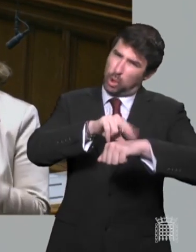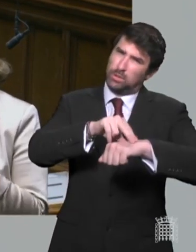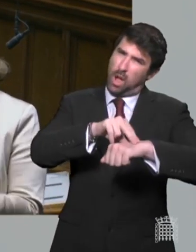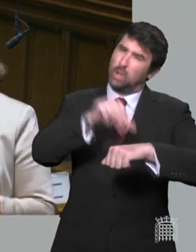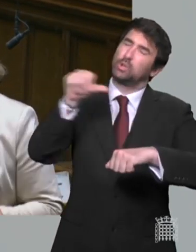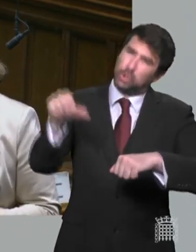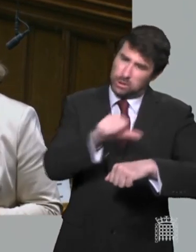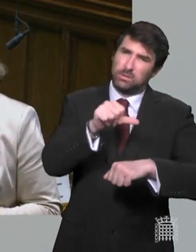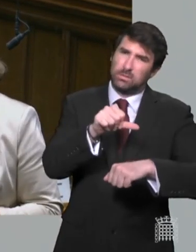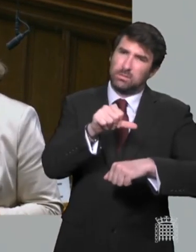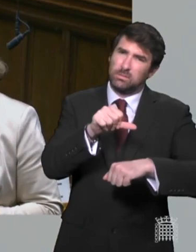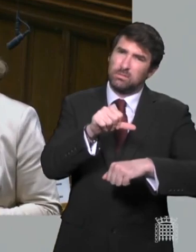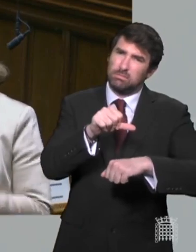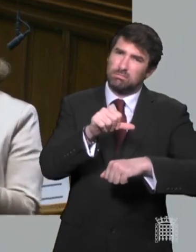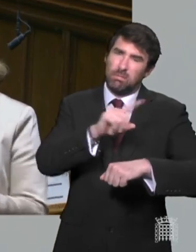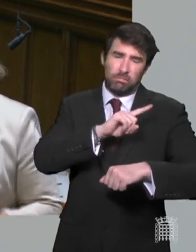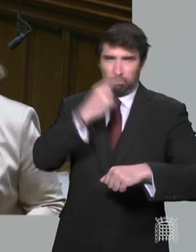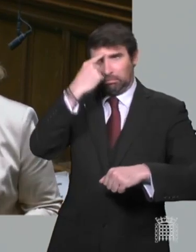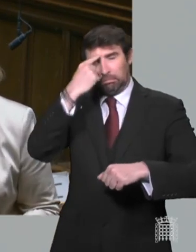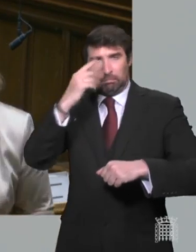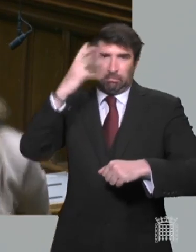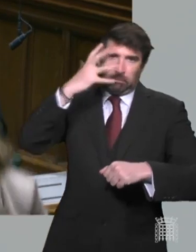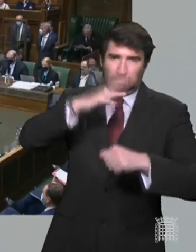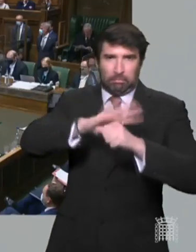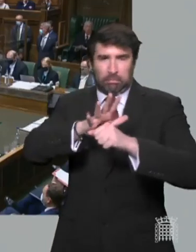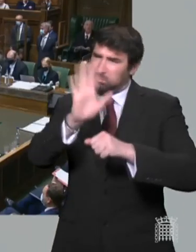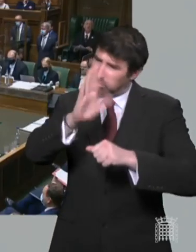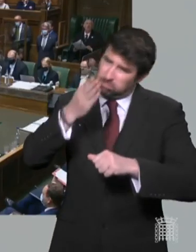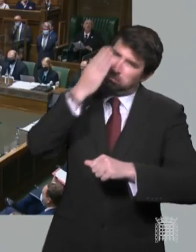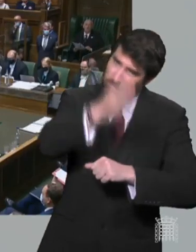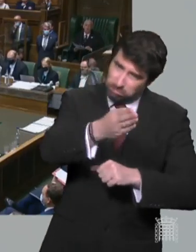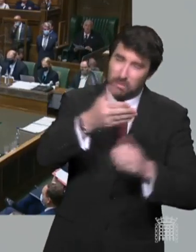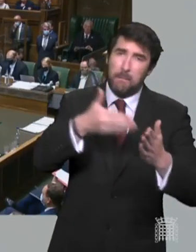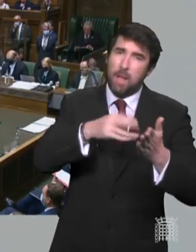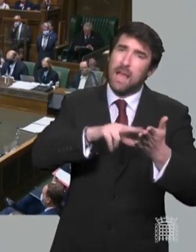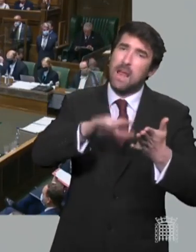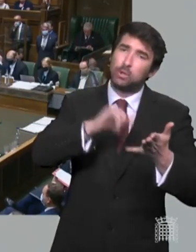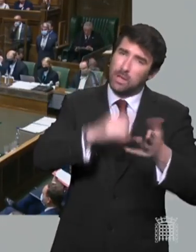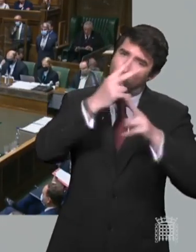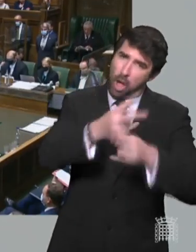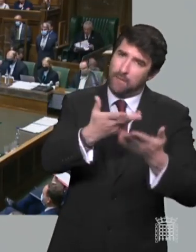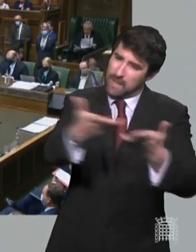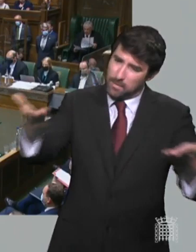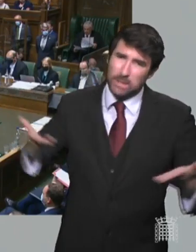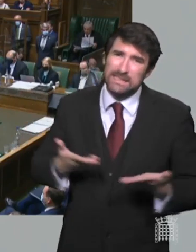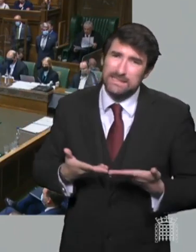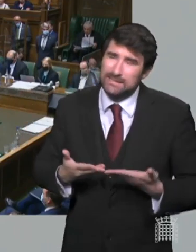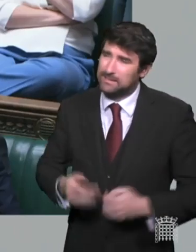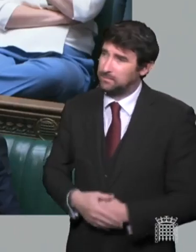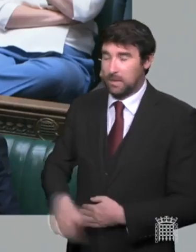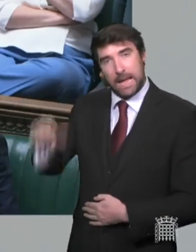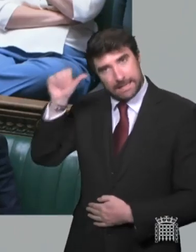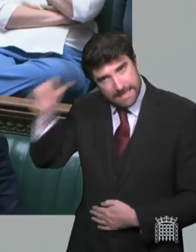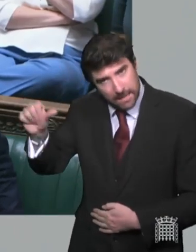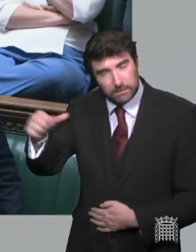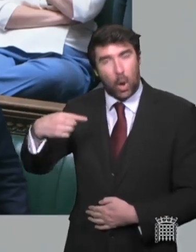NHS and that the NHS will be there for them in their time of need? Yes, Mr. Speaker, and that's why we're putting another £36 billion under the measure we're putting